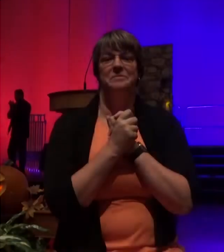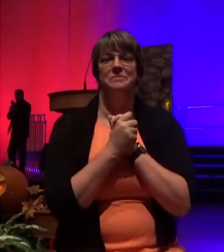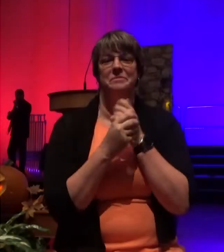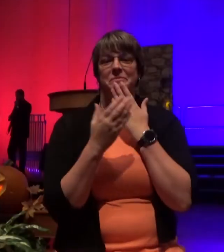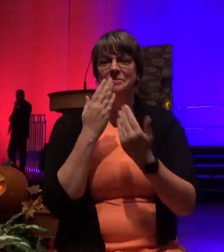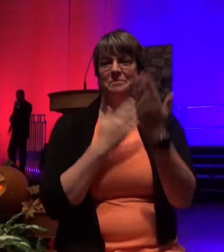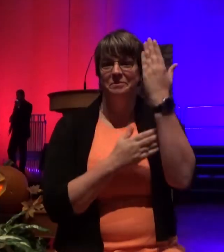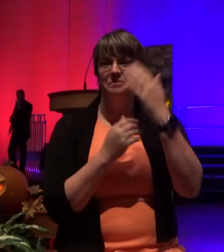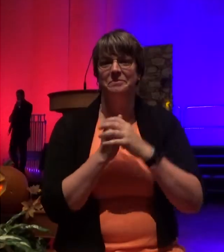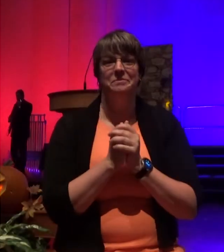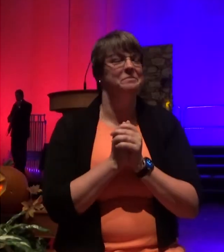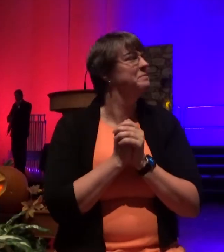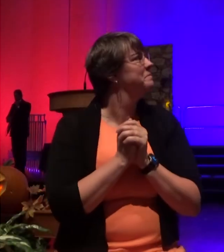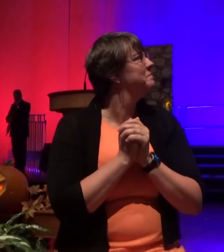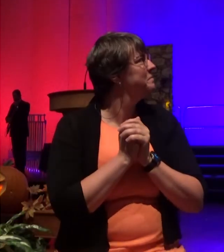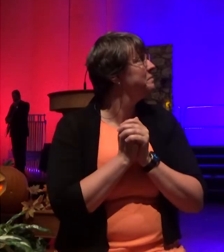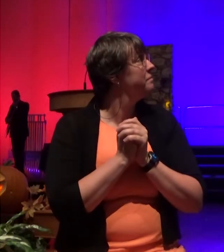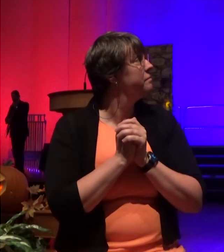So we're doing